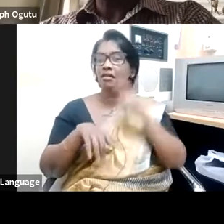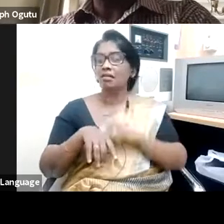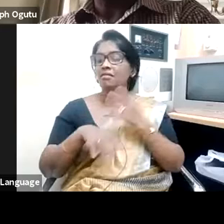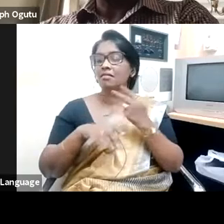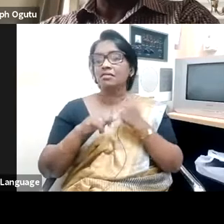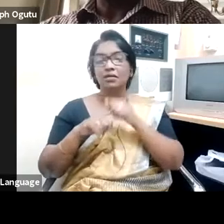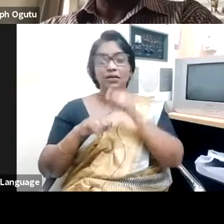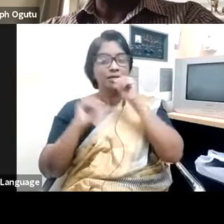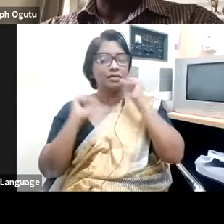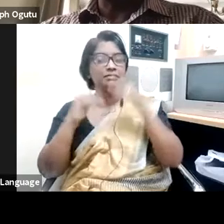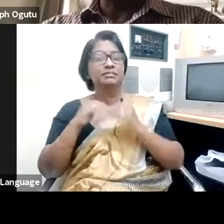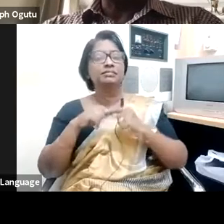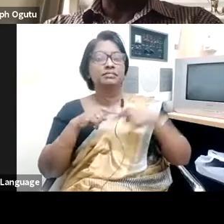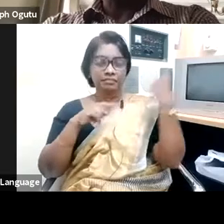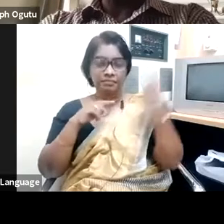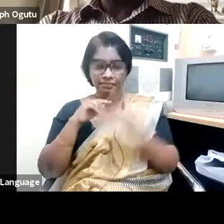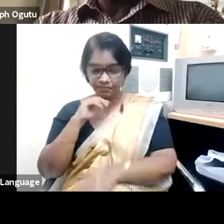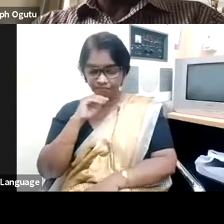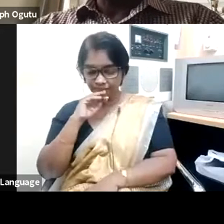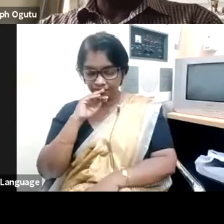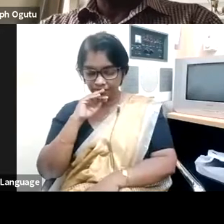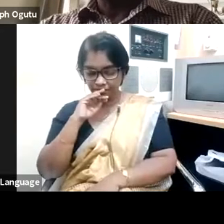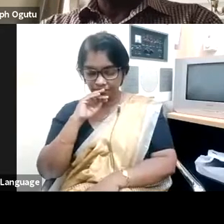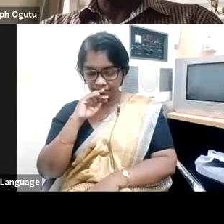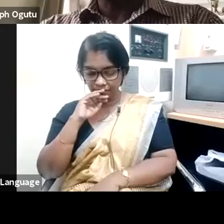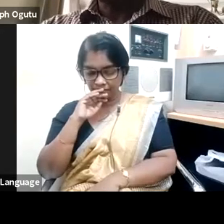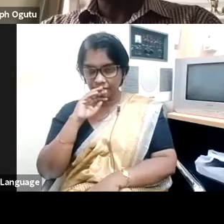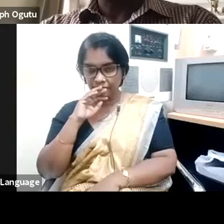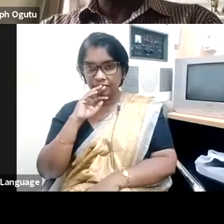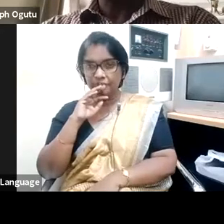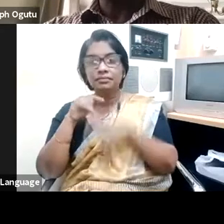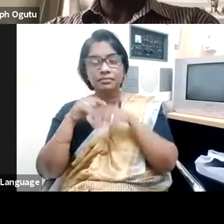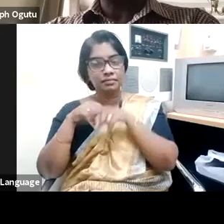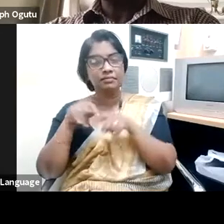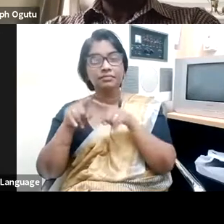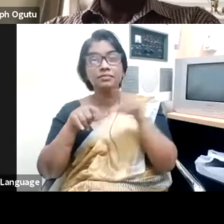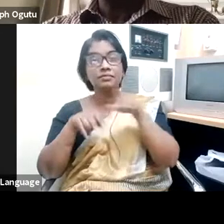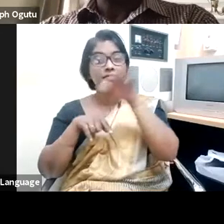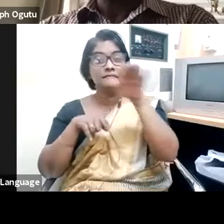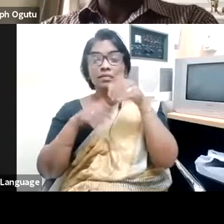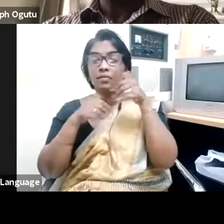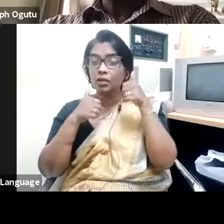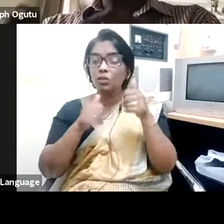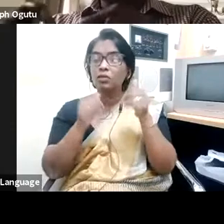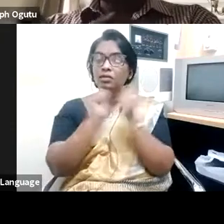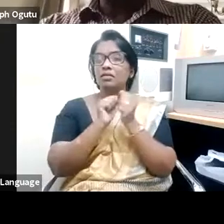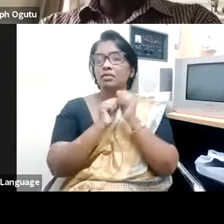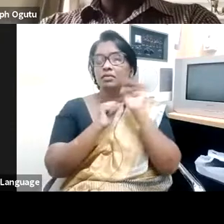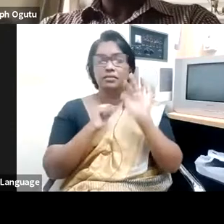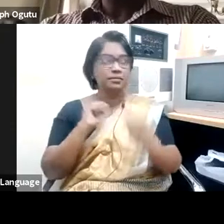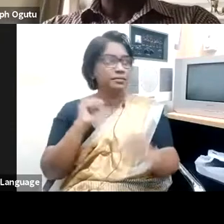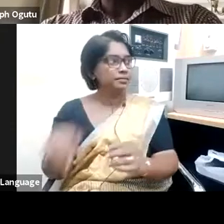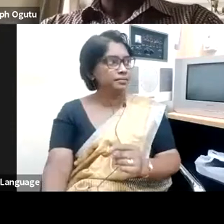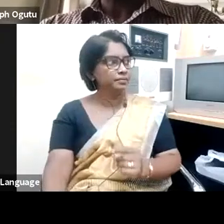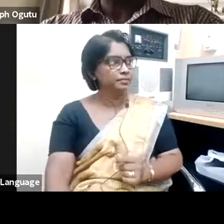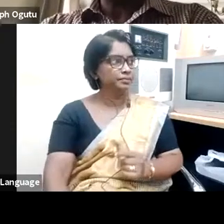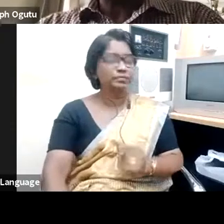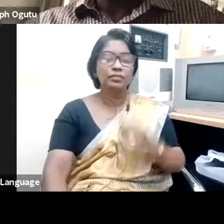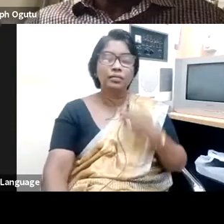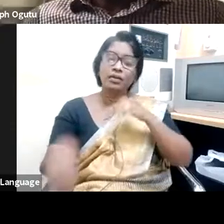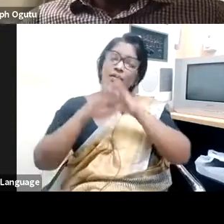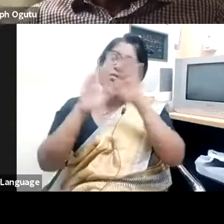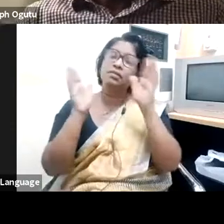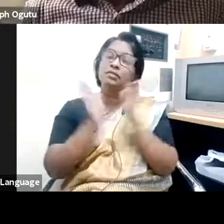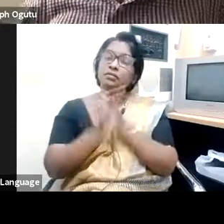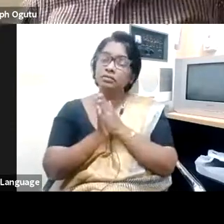is thriving in a sustainable manner. So we have a role, all of us, to play in business to address societal